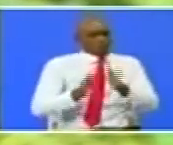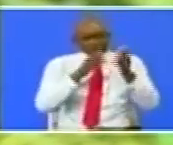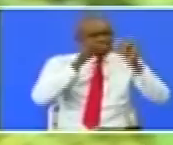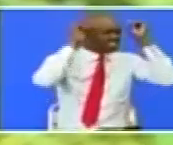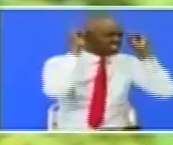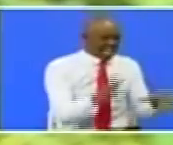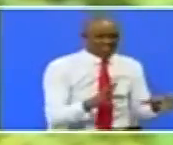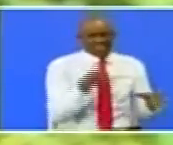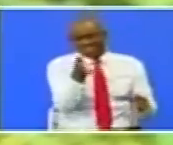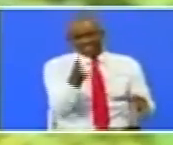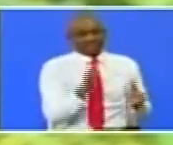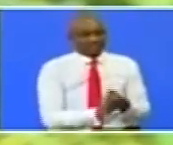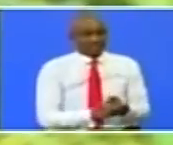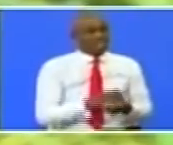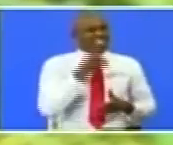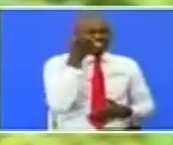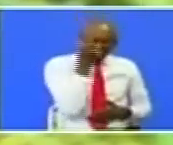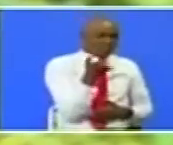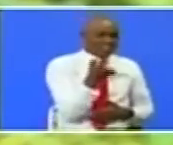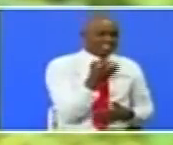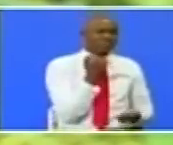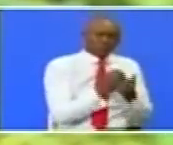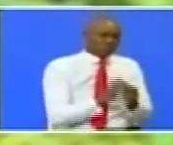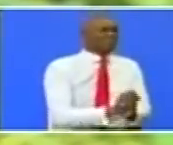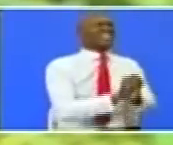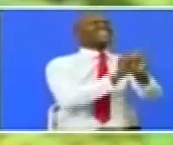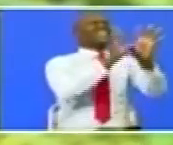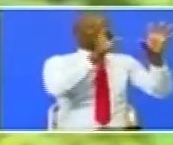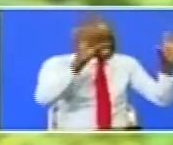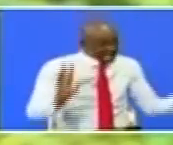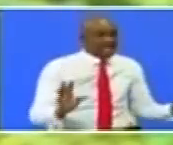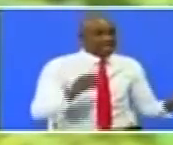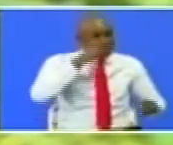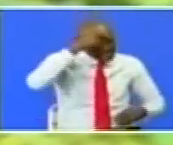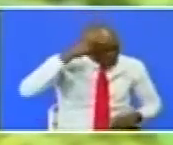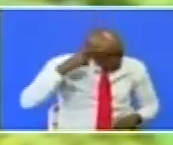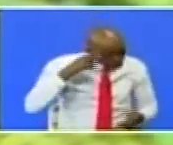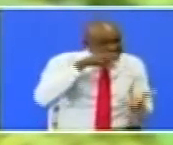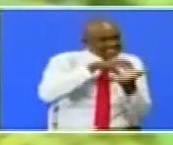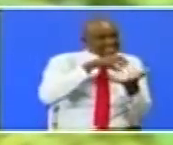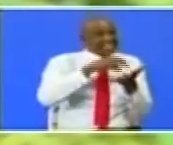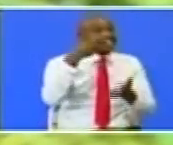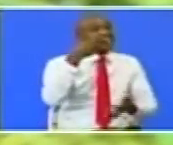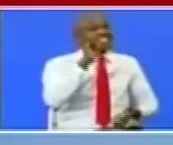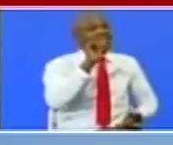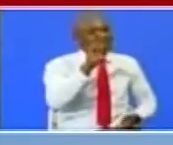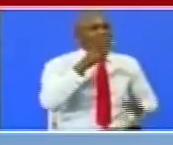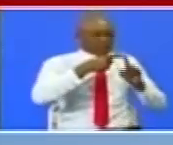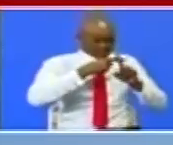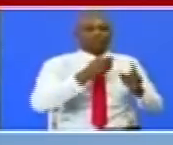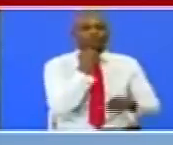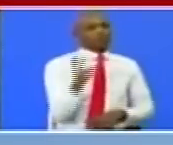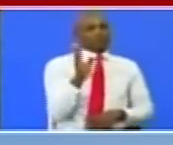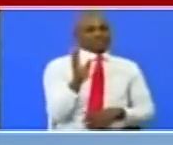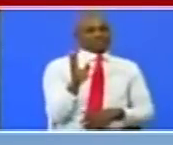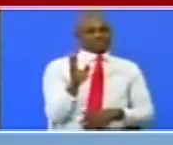no vacancy. So it was really clear that it's our status that is not wanted in there.